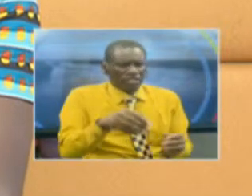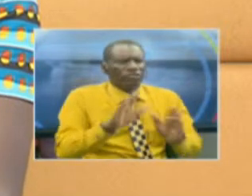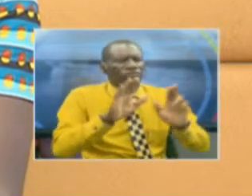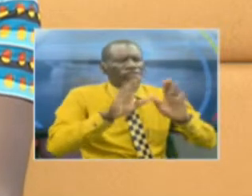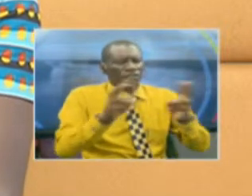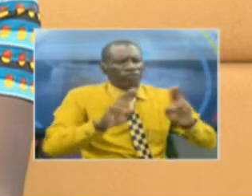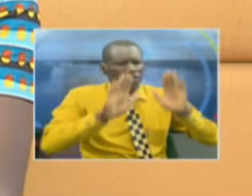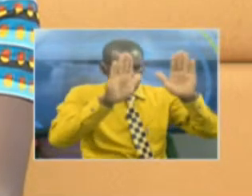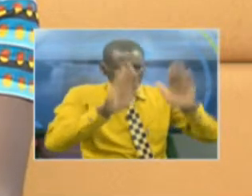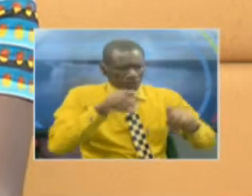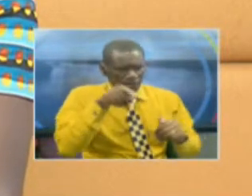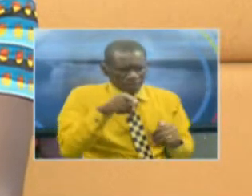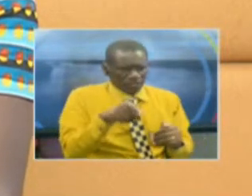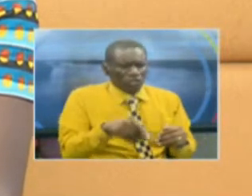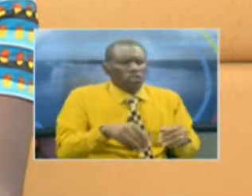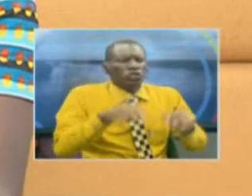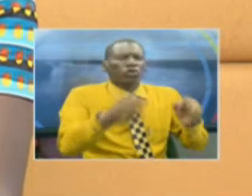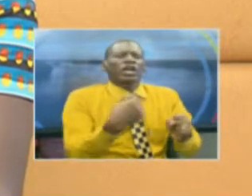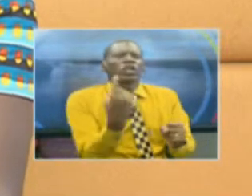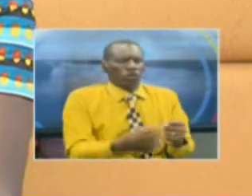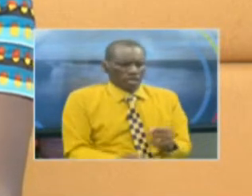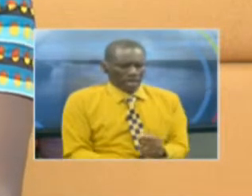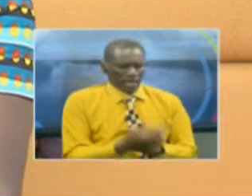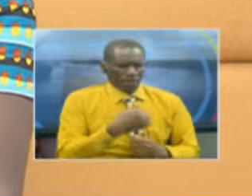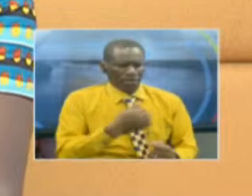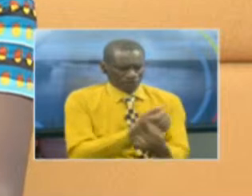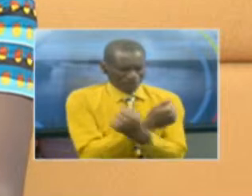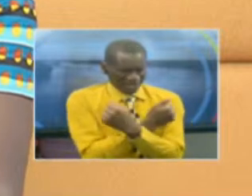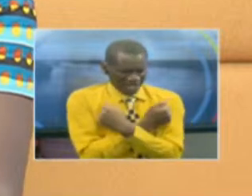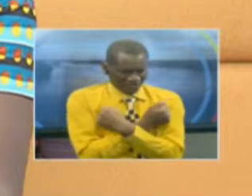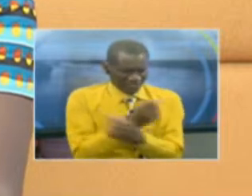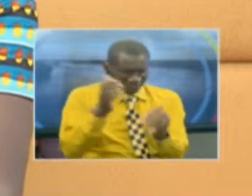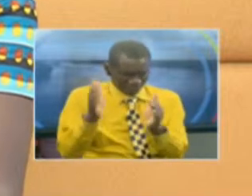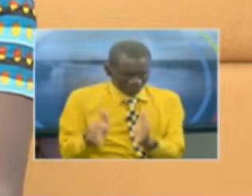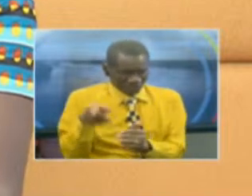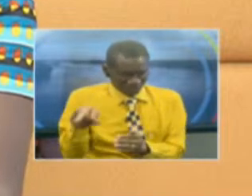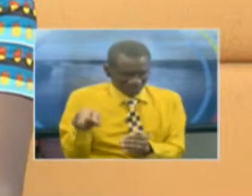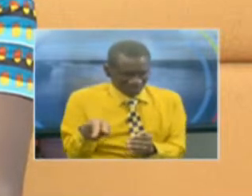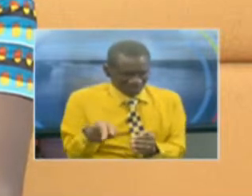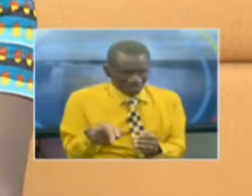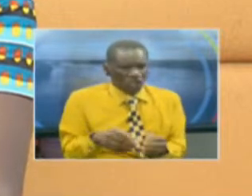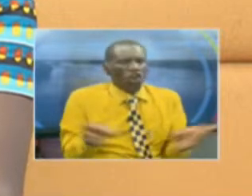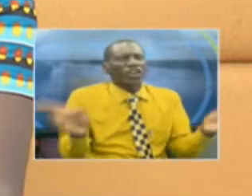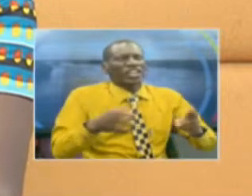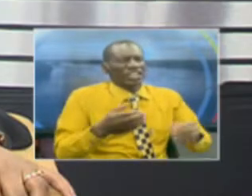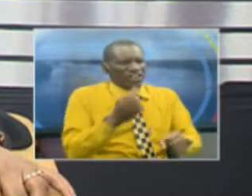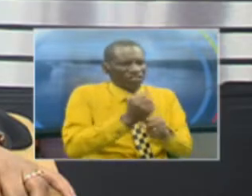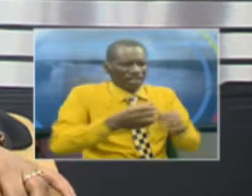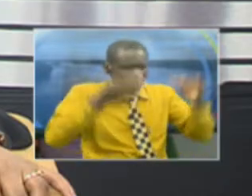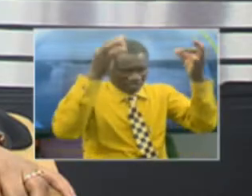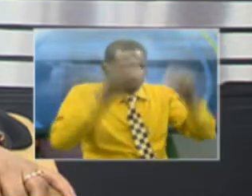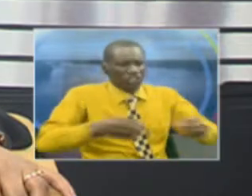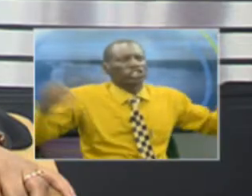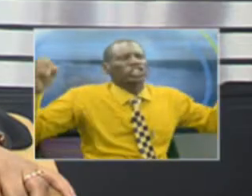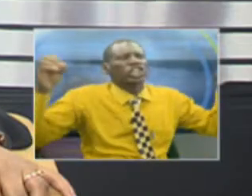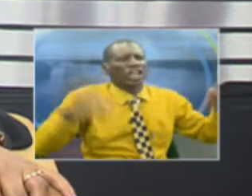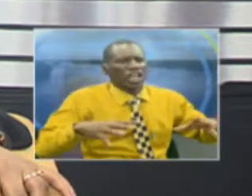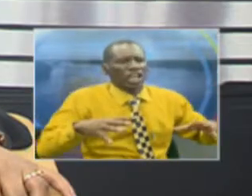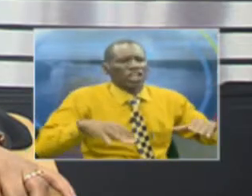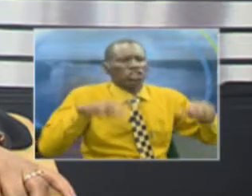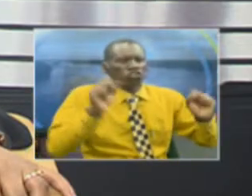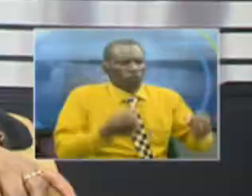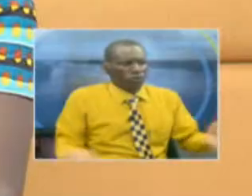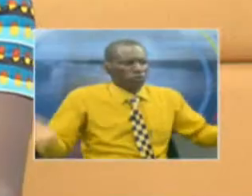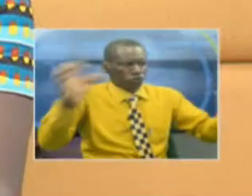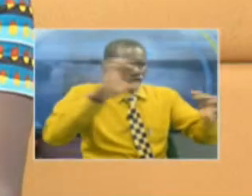that you can only help me love her. Like, we have really made a decision. It's clear. You can come on